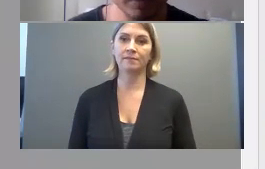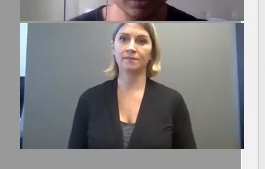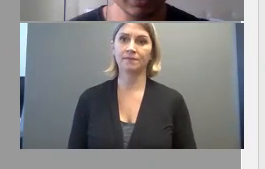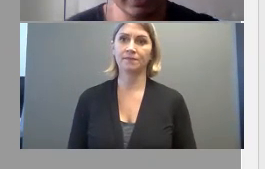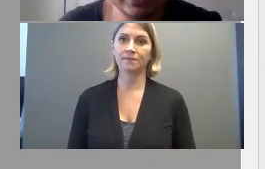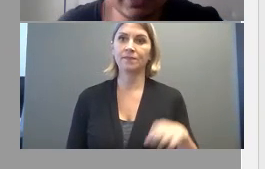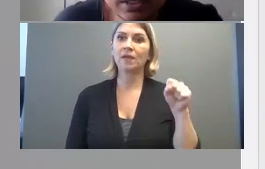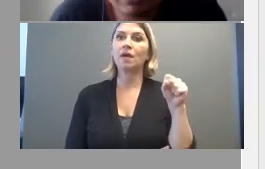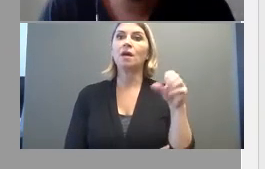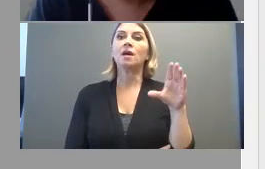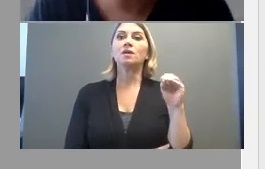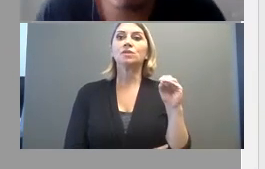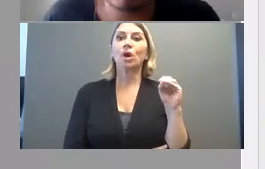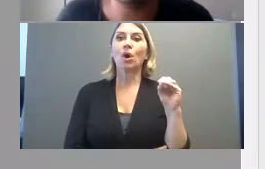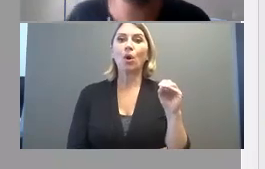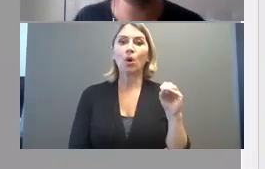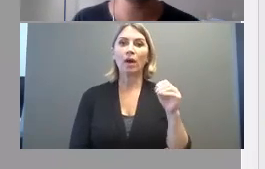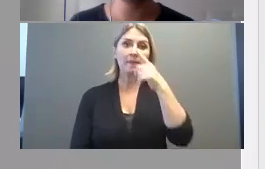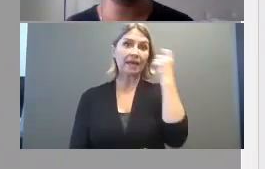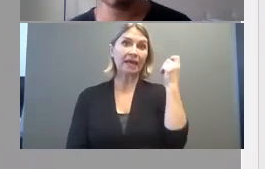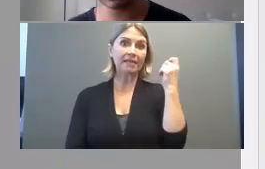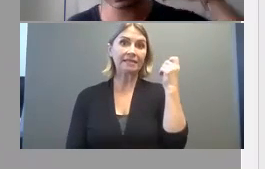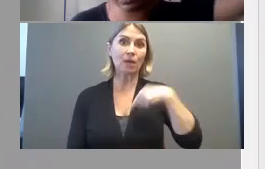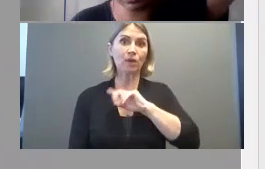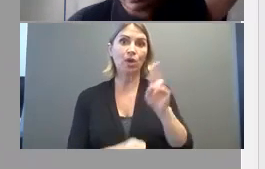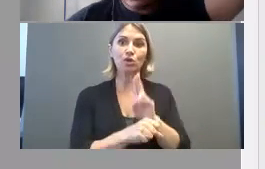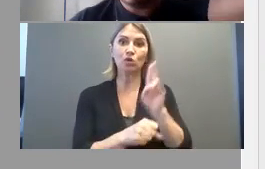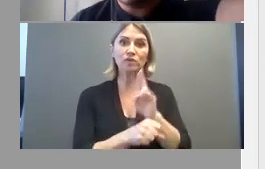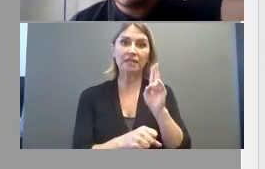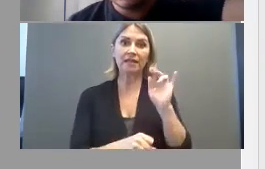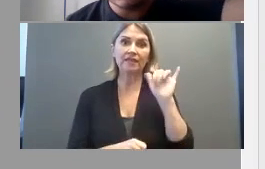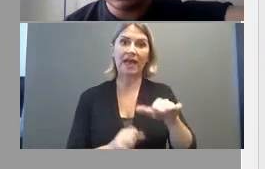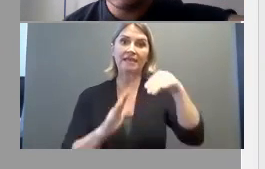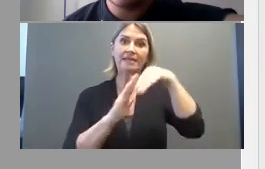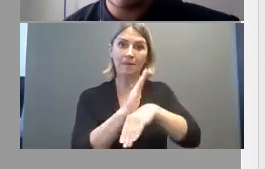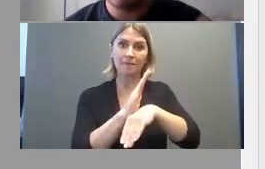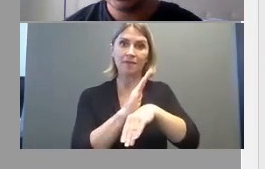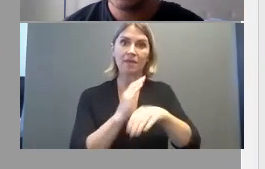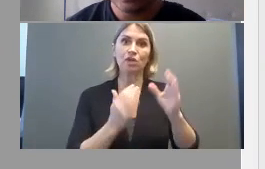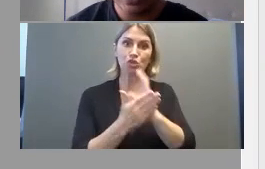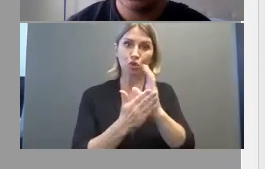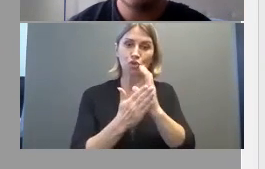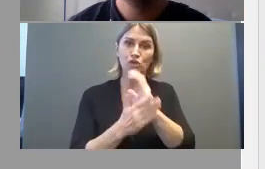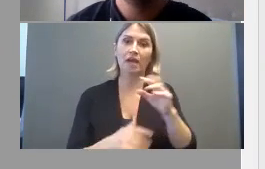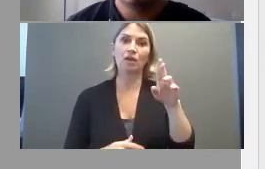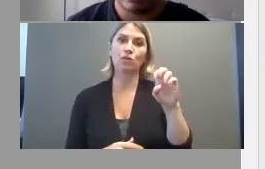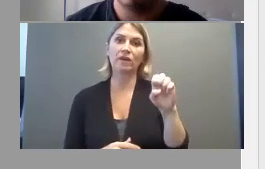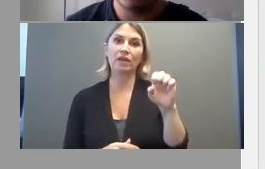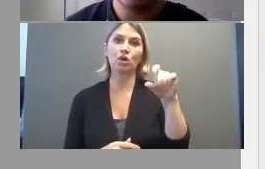So essentially, because we are using depth first search and we are using this recursive exploration